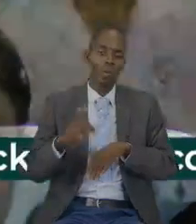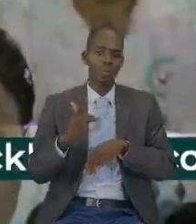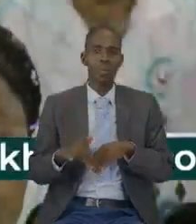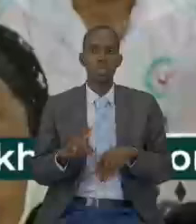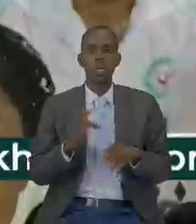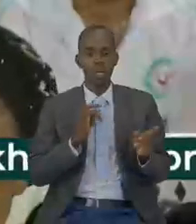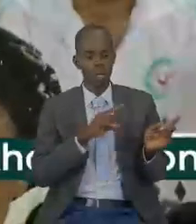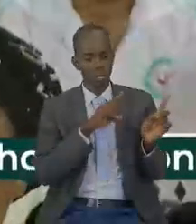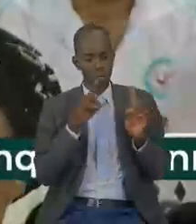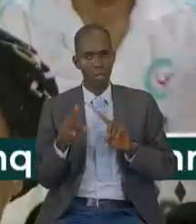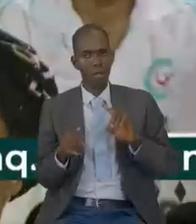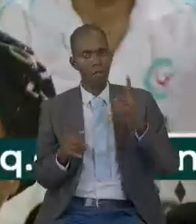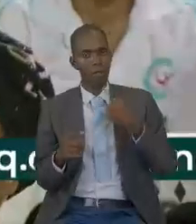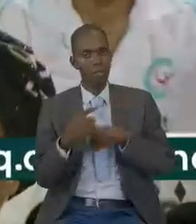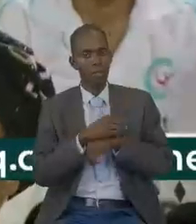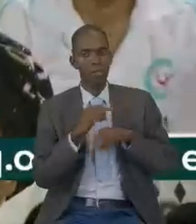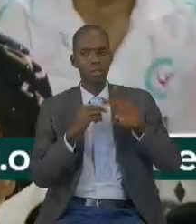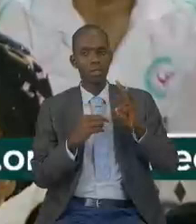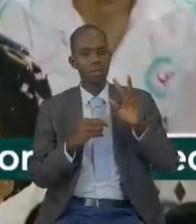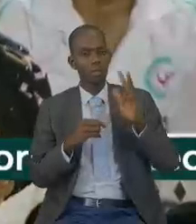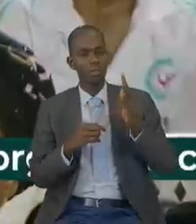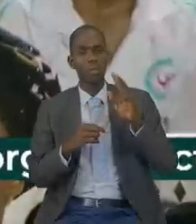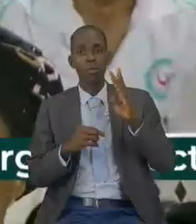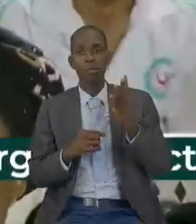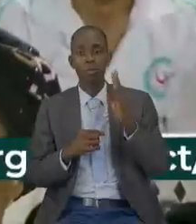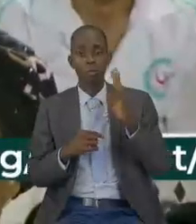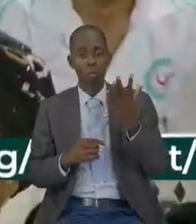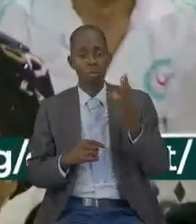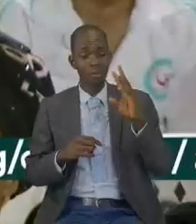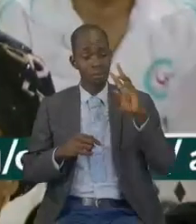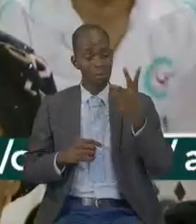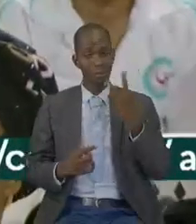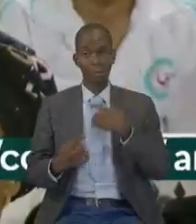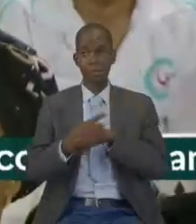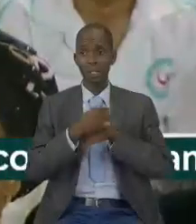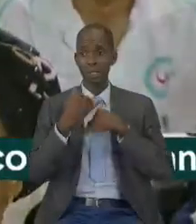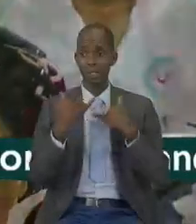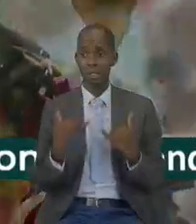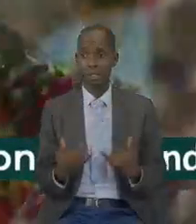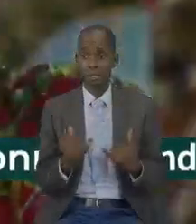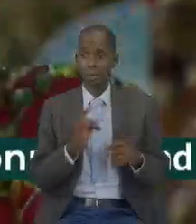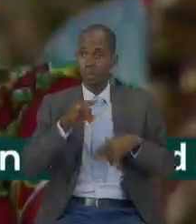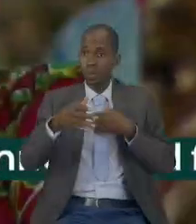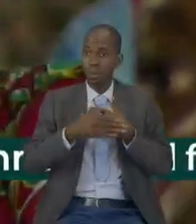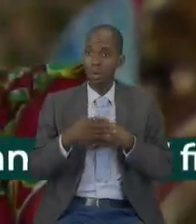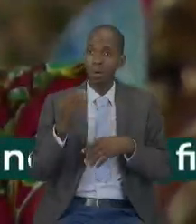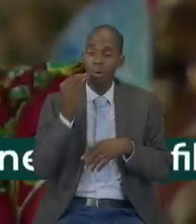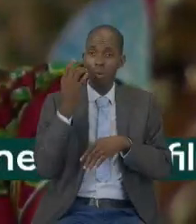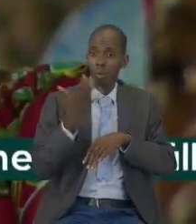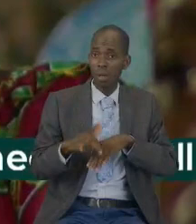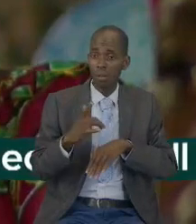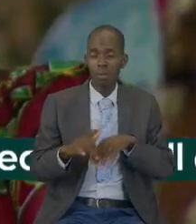done, let's see your hands to indicate. Okay, am I seeing down? All right. Okay, here, you all